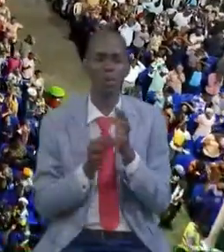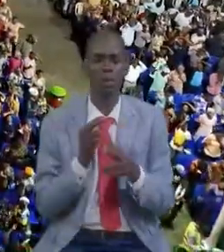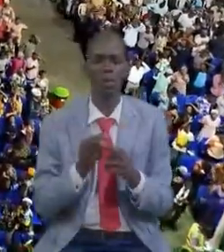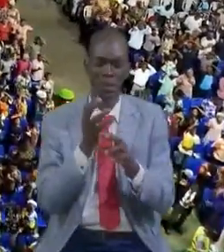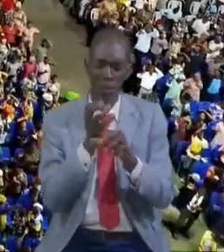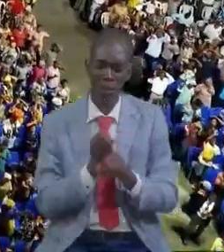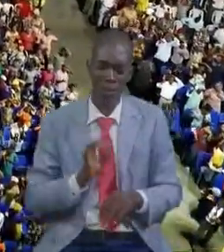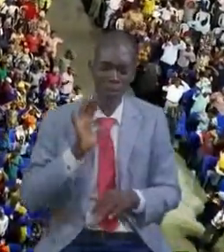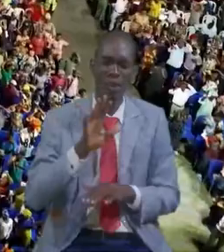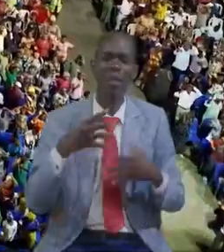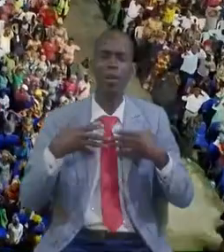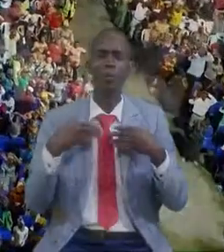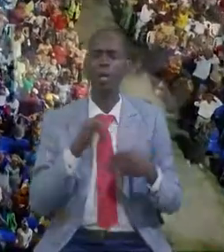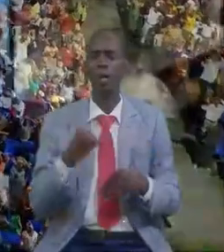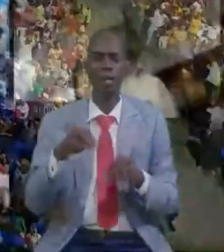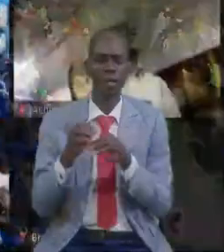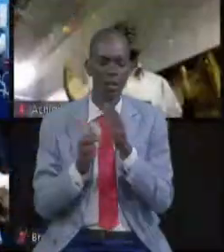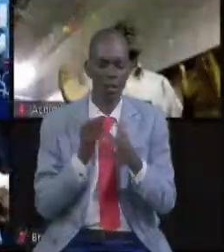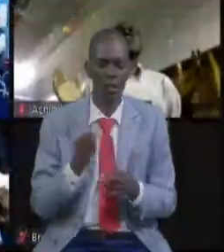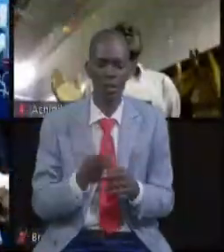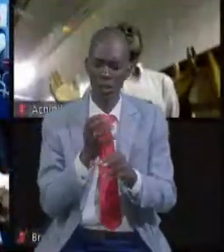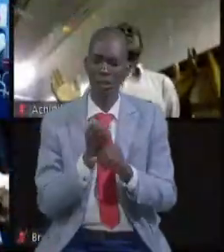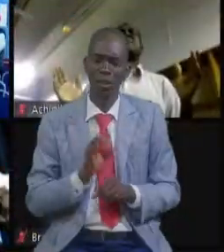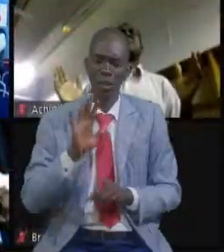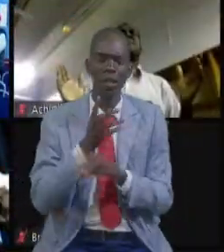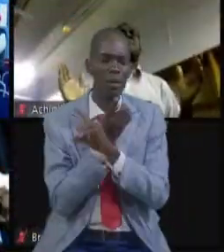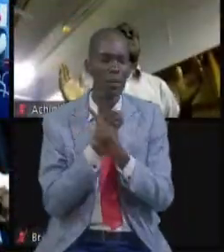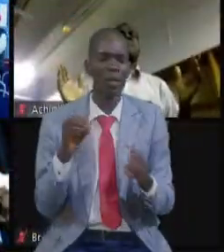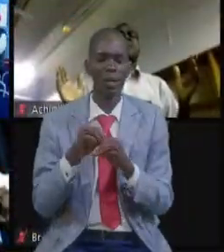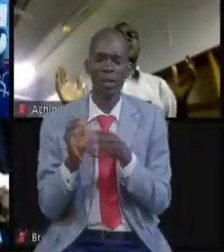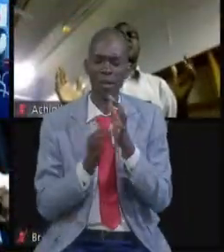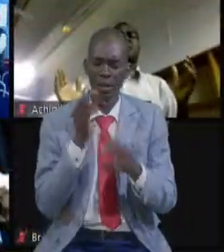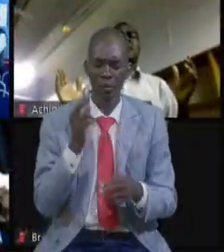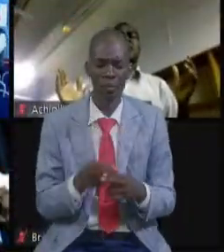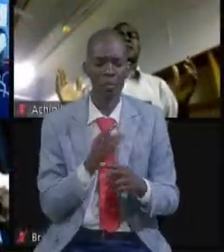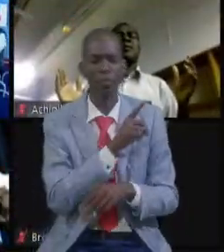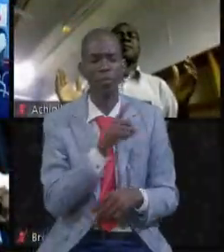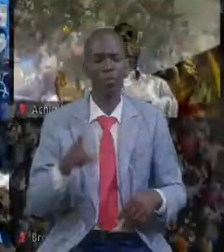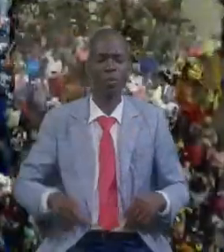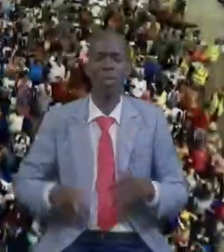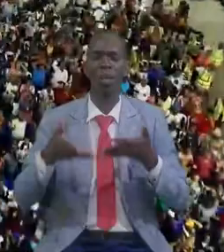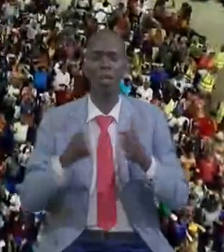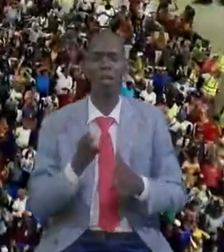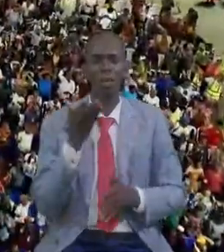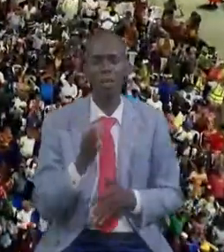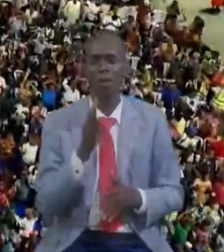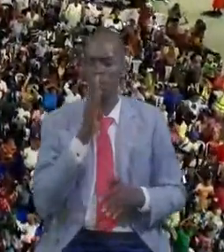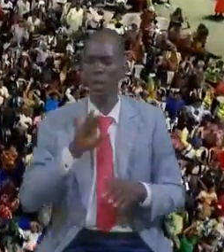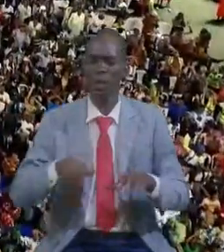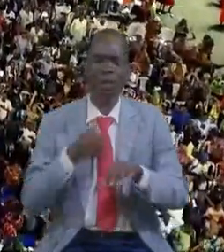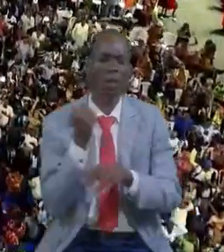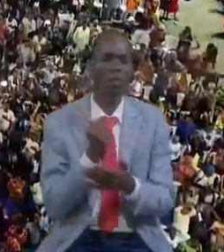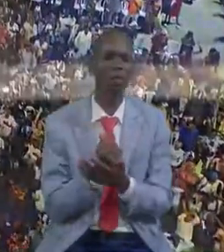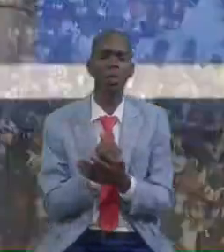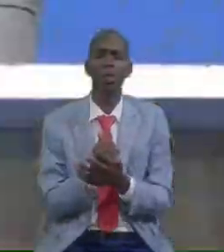Receive your healing. Receive your deliverance. Lord, let there be a confirmation from